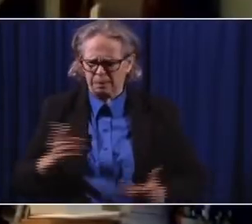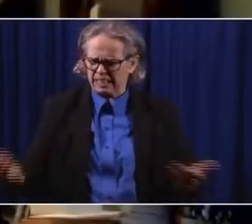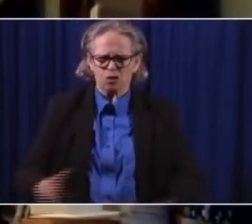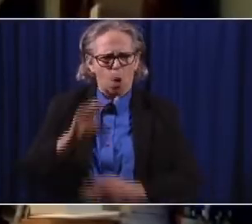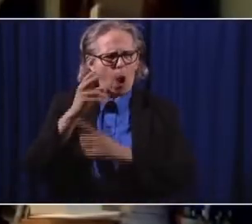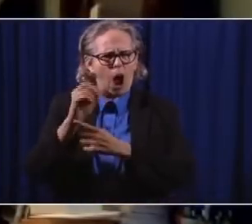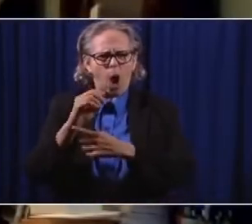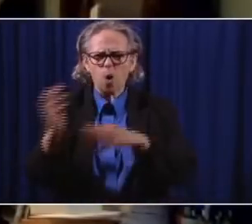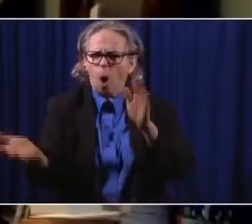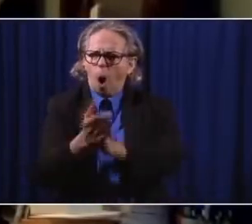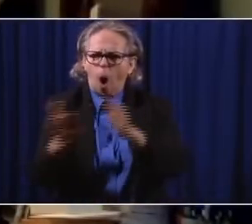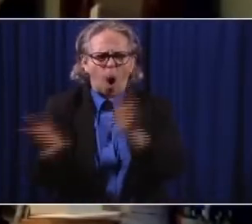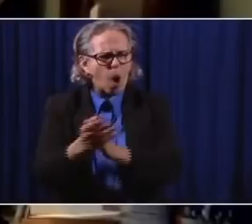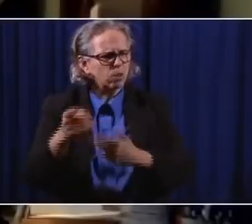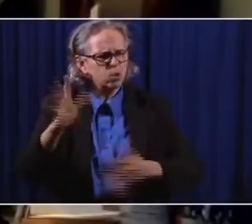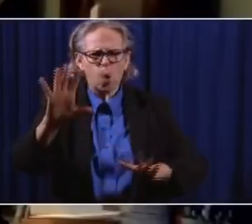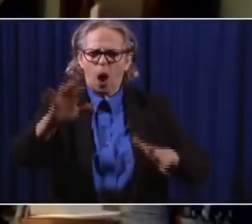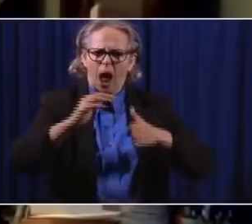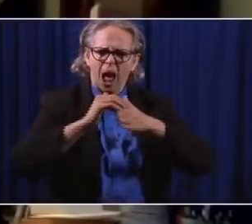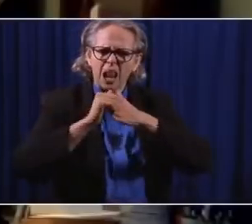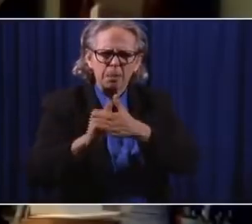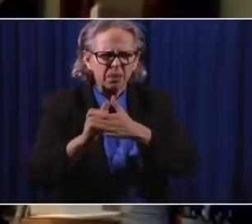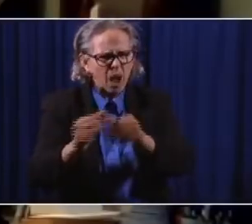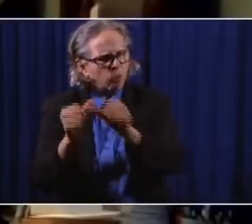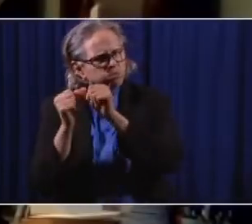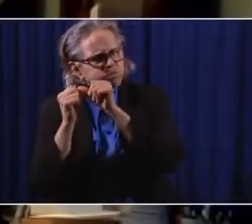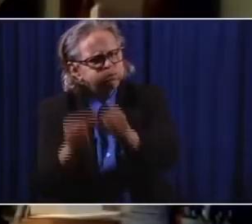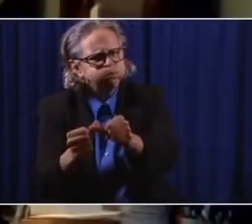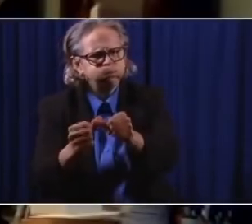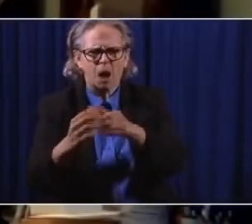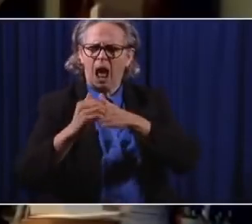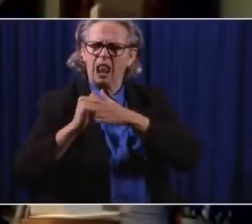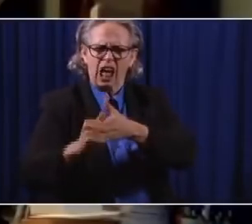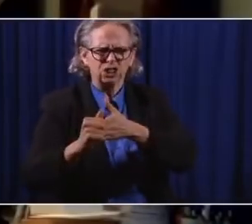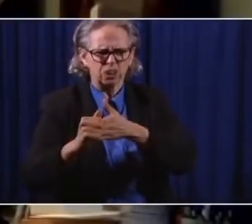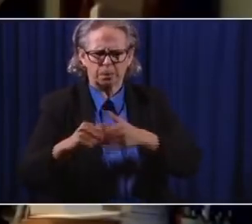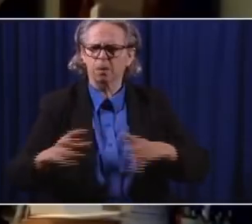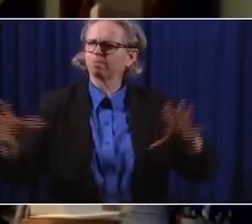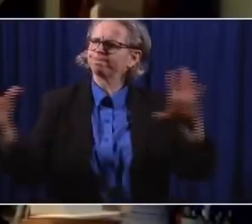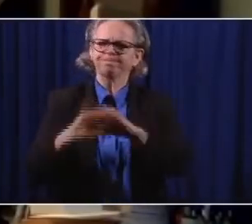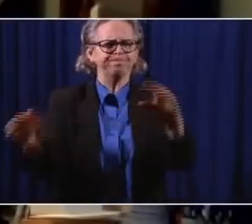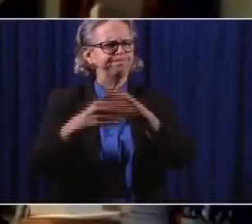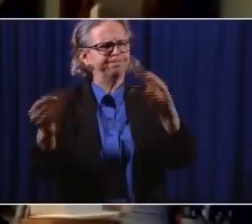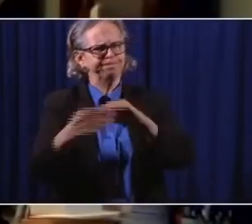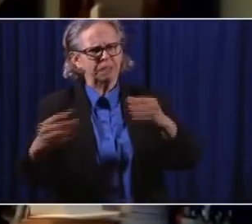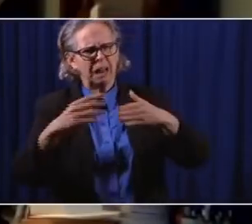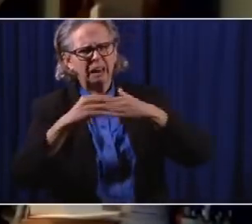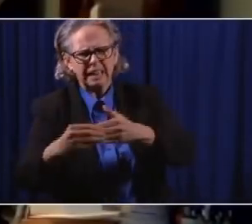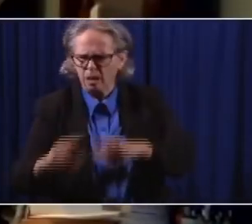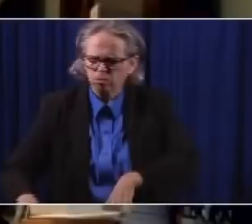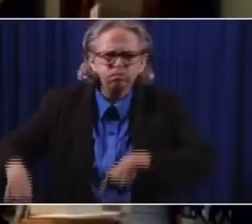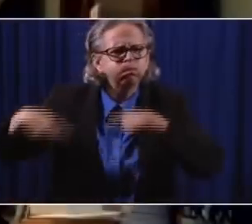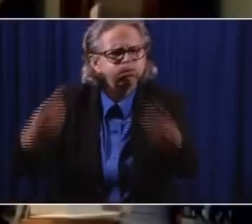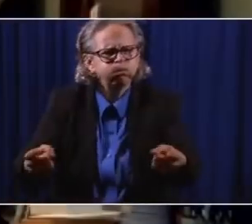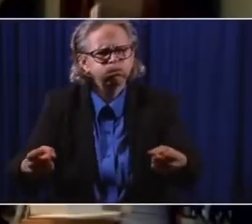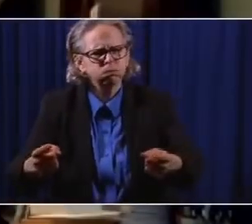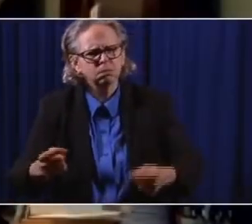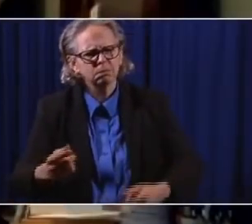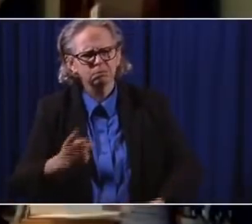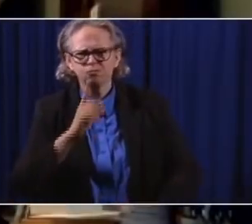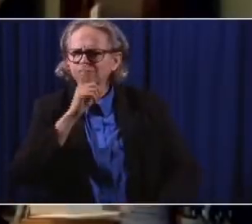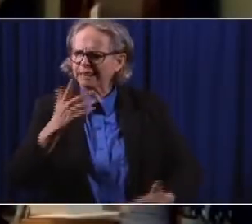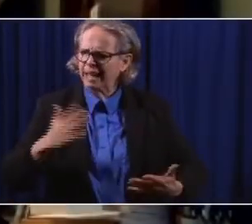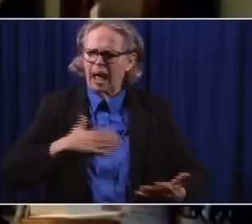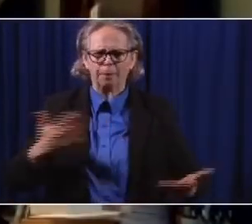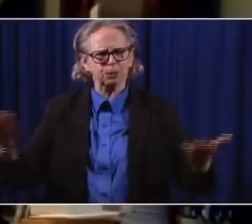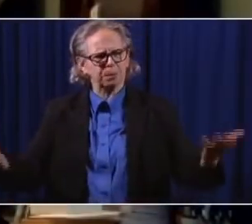a consistent, strong voice right since the beginning of this pandemic, and I'm happy to be a part of your